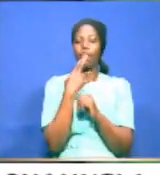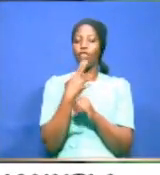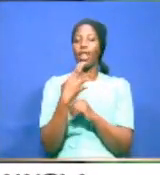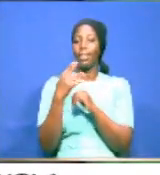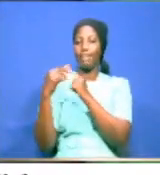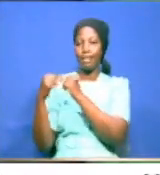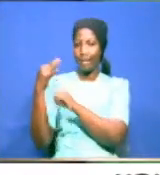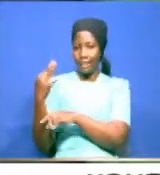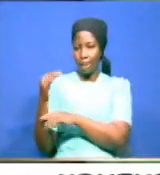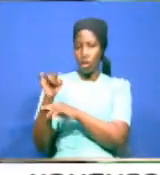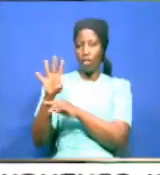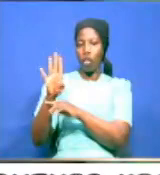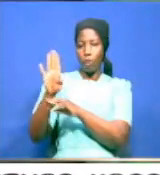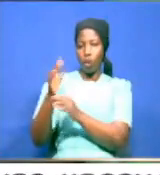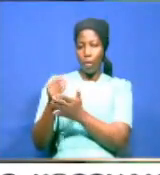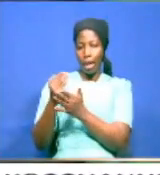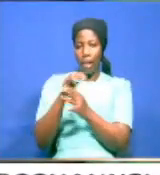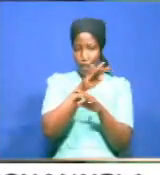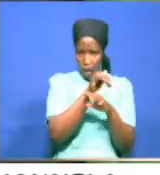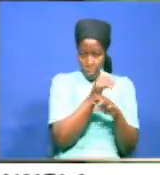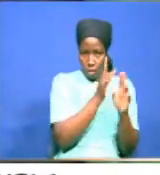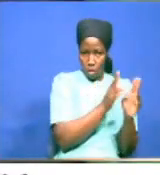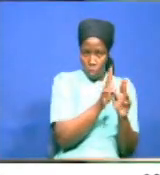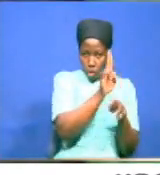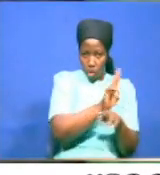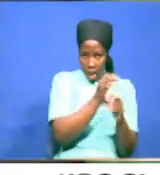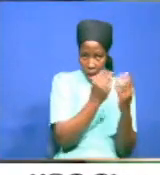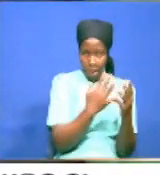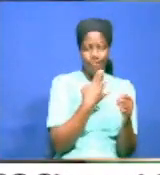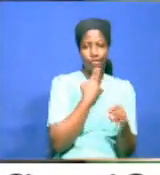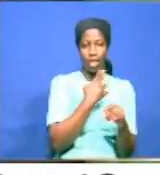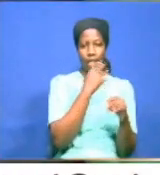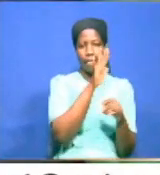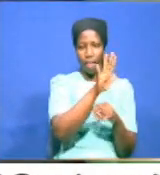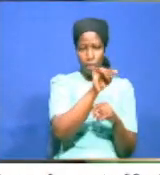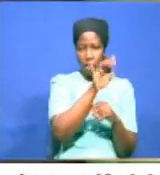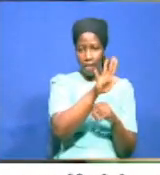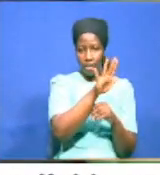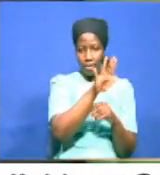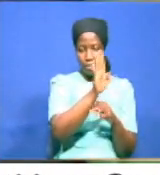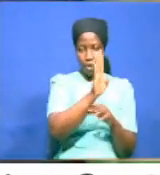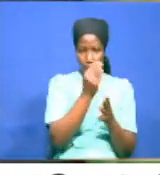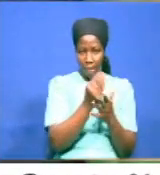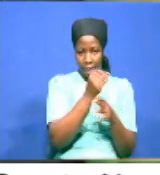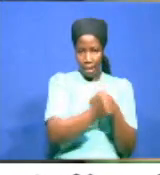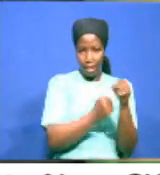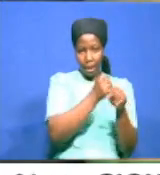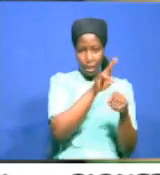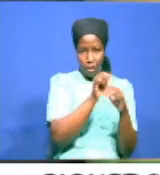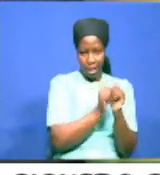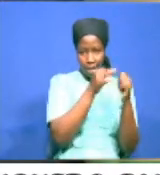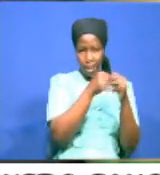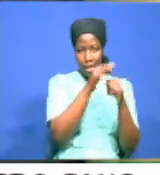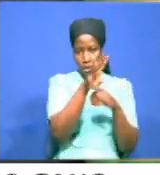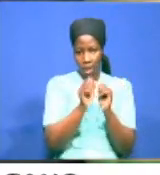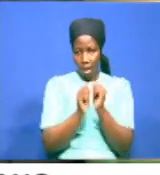483.4 billion from actual expenditure of Kenya shilling 405.5 billion in